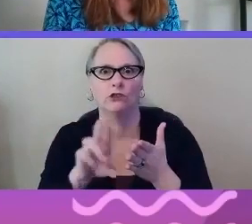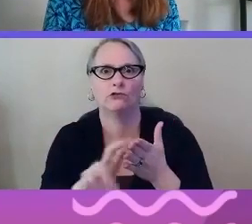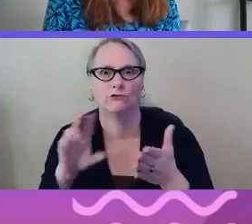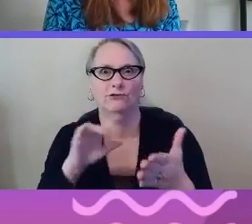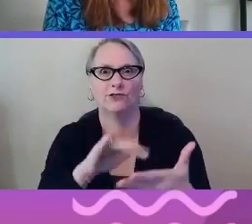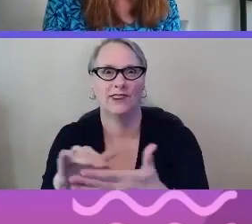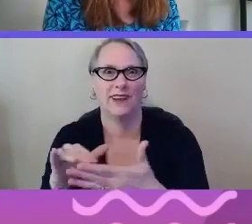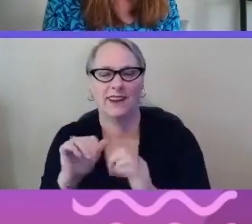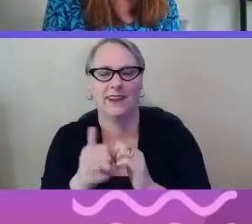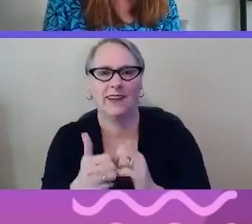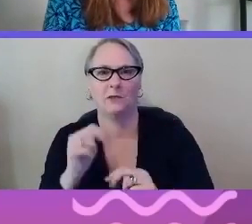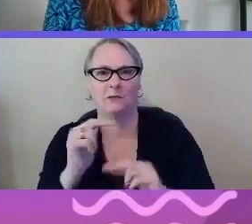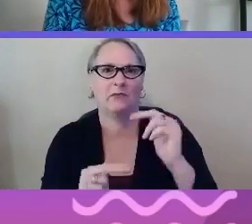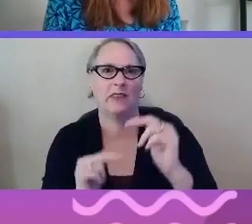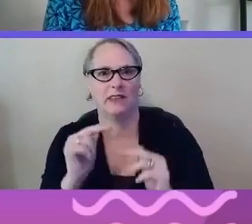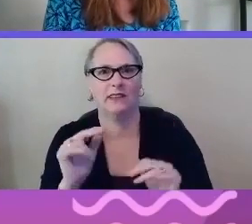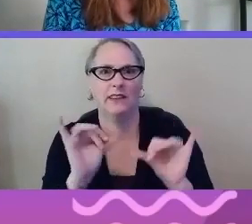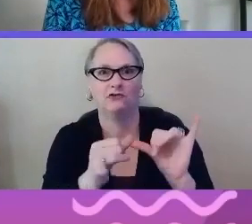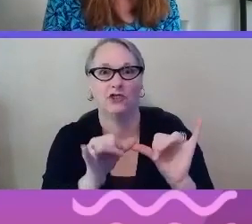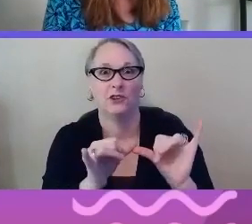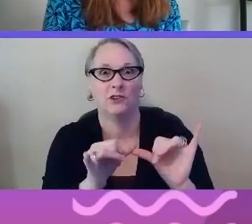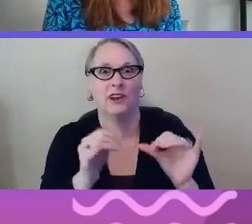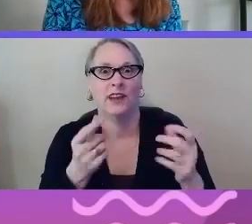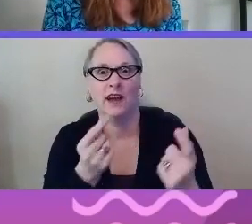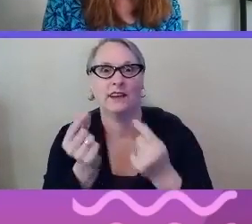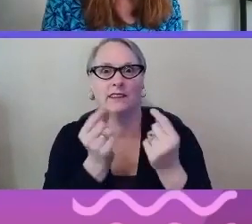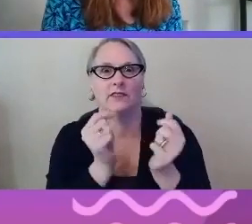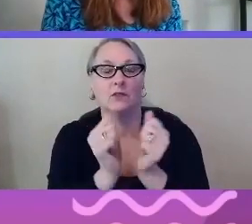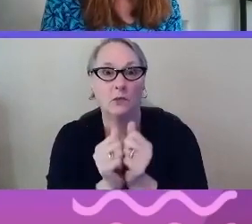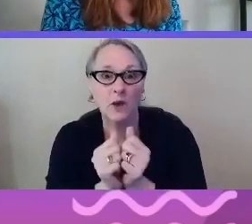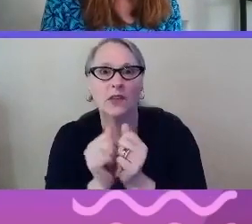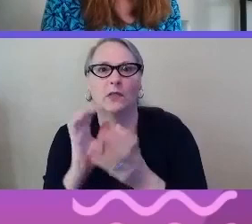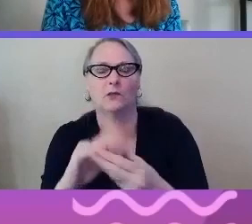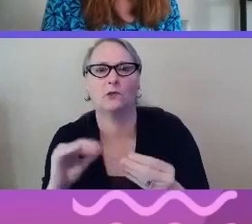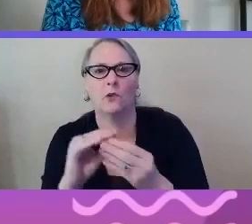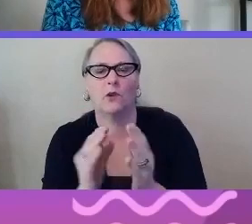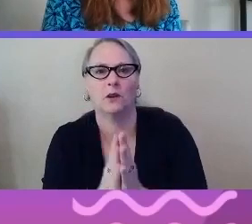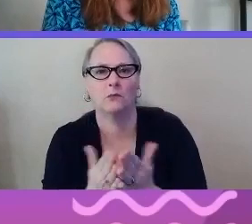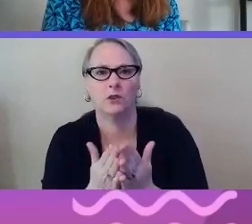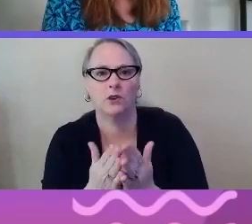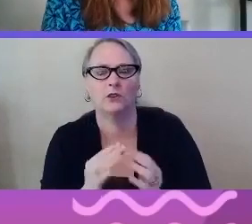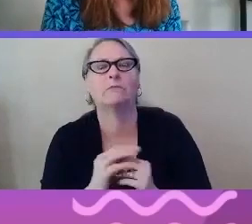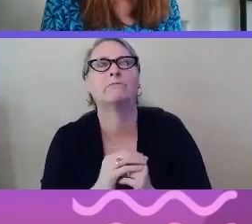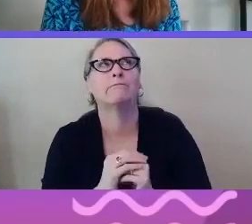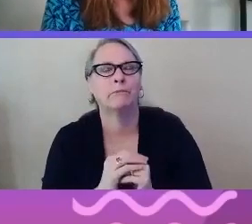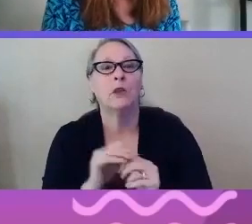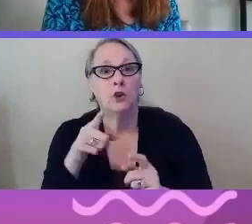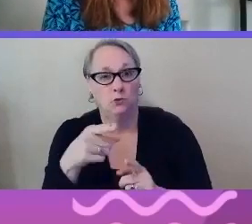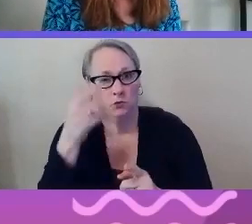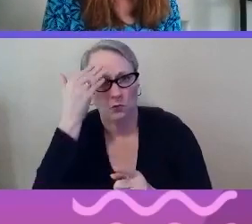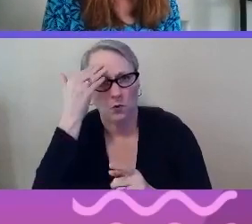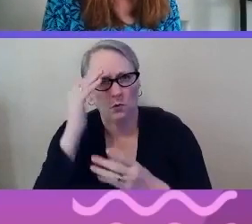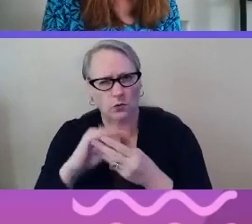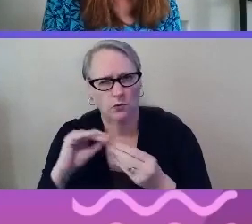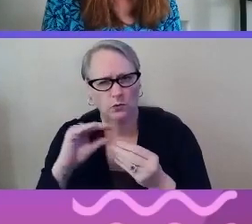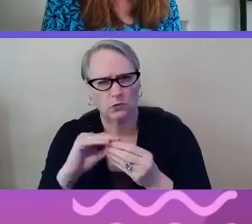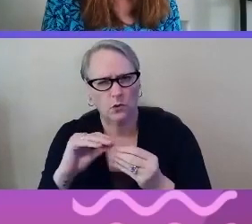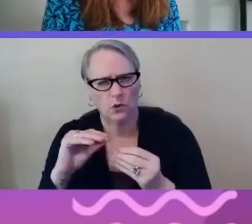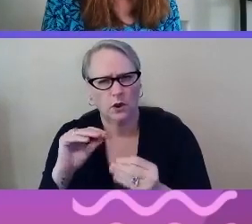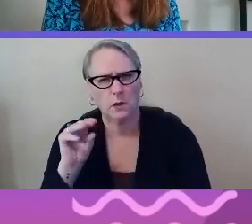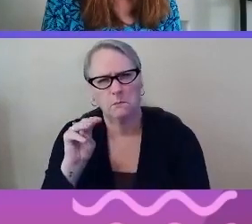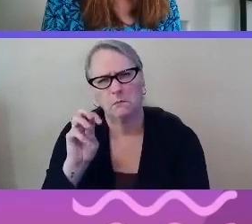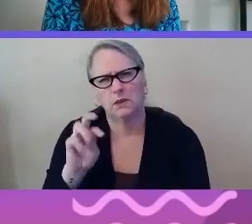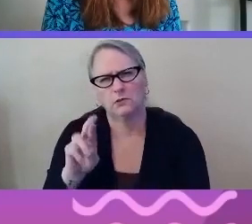in these engineering activities with our storybooks? So do you know the story? Is it Mr. McGregor